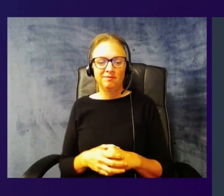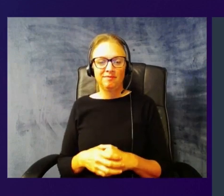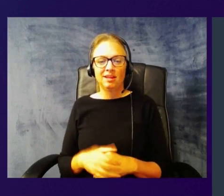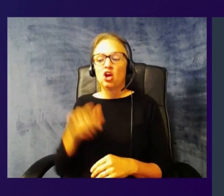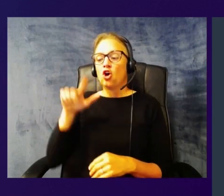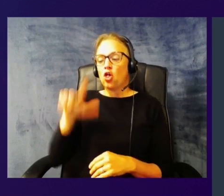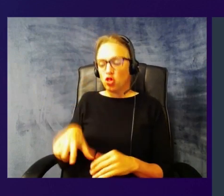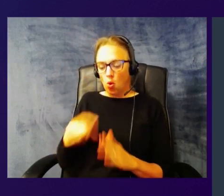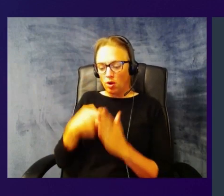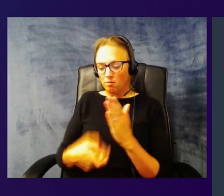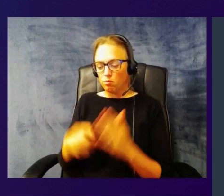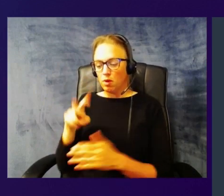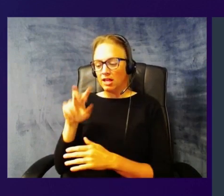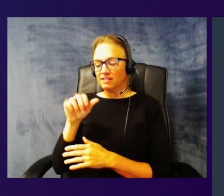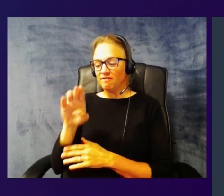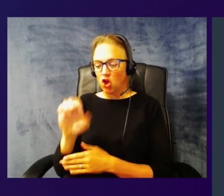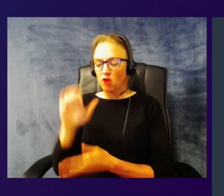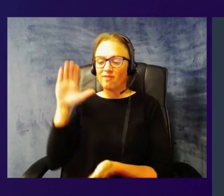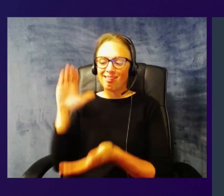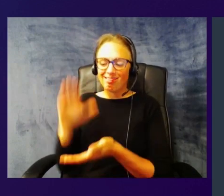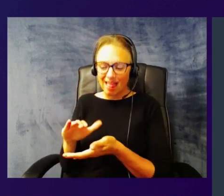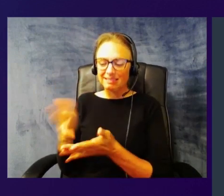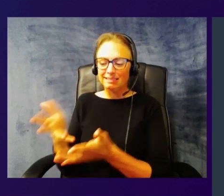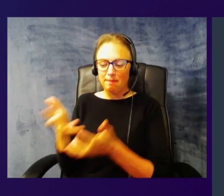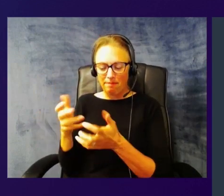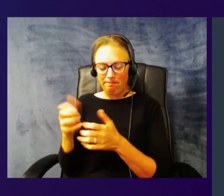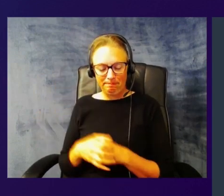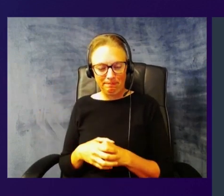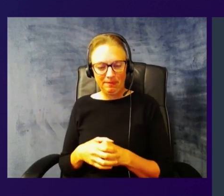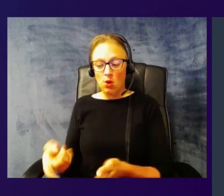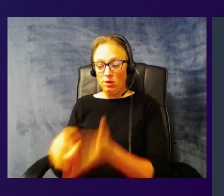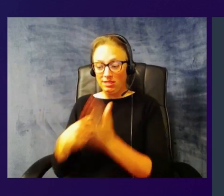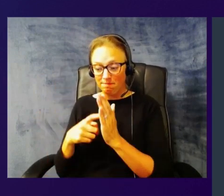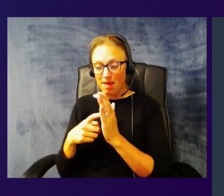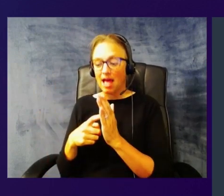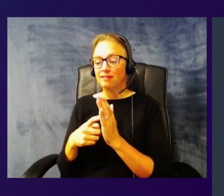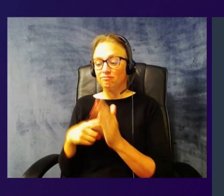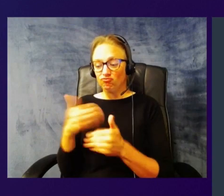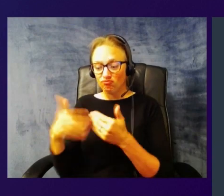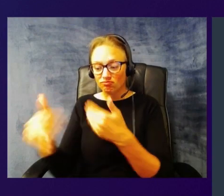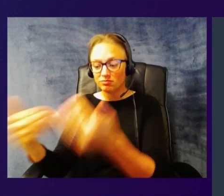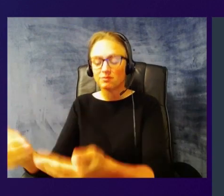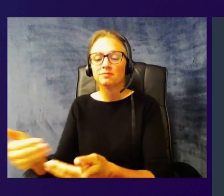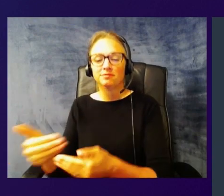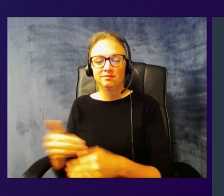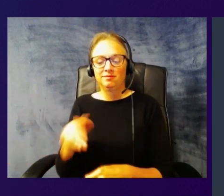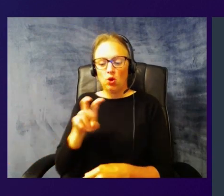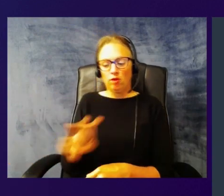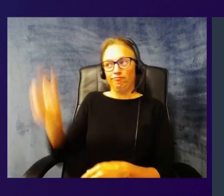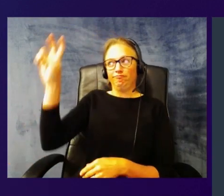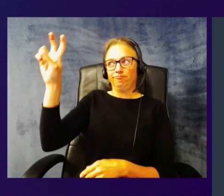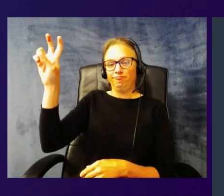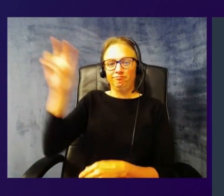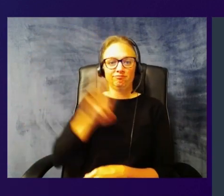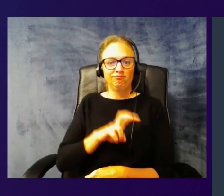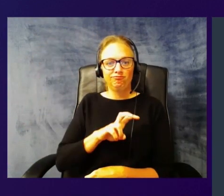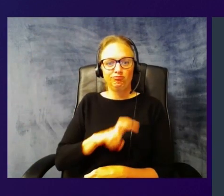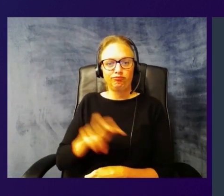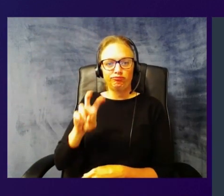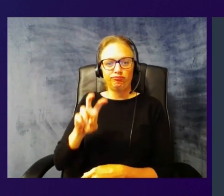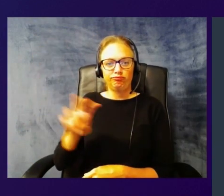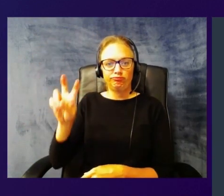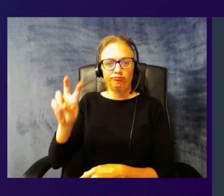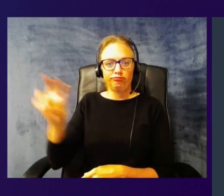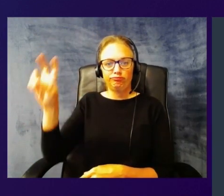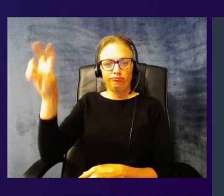volumes for less demanding workloads, and when demand picks up, use elastic volumes to move to higher capability volume types.